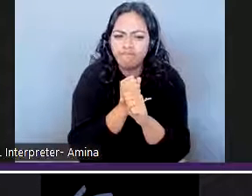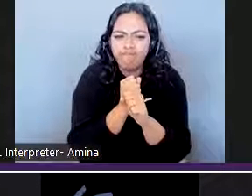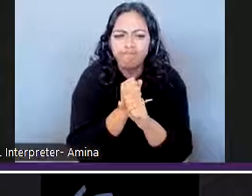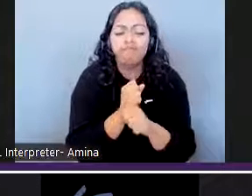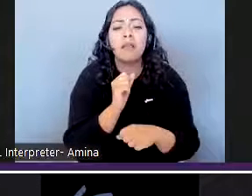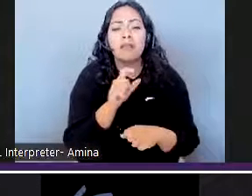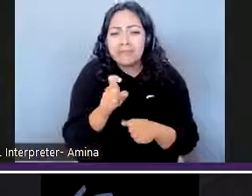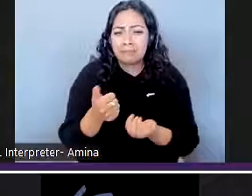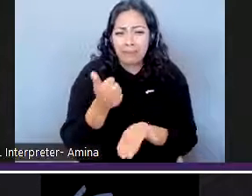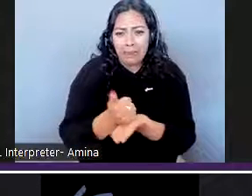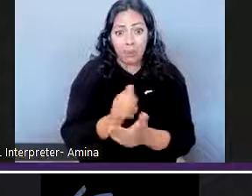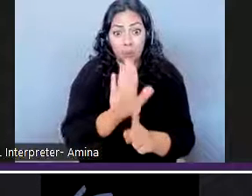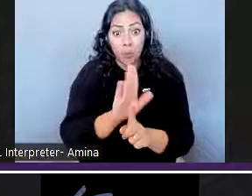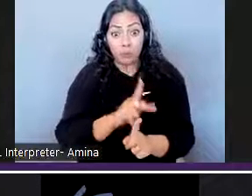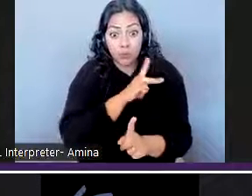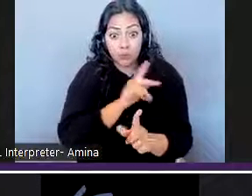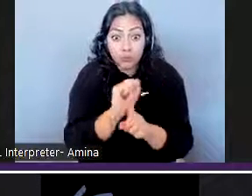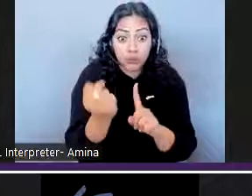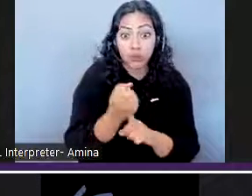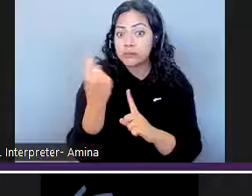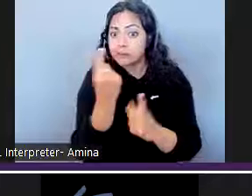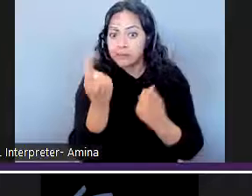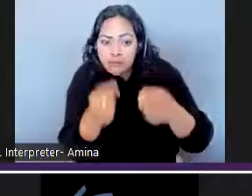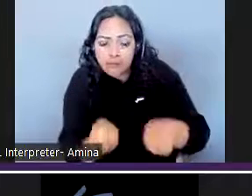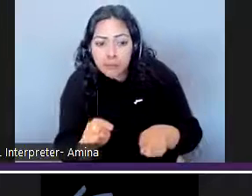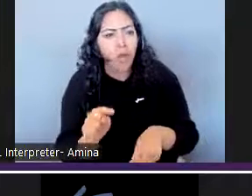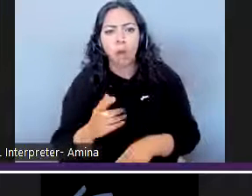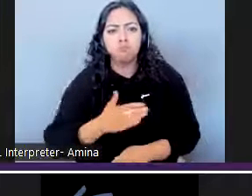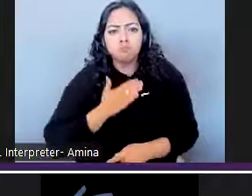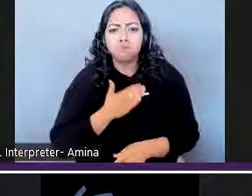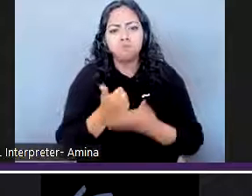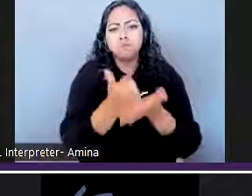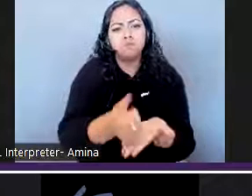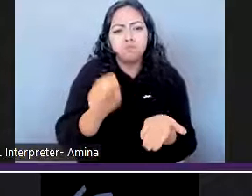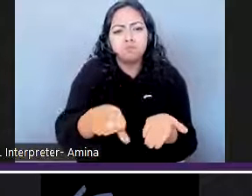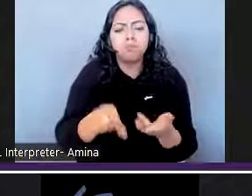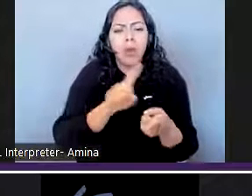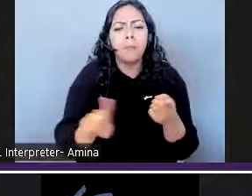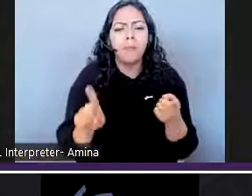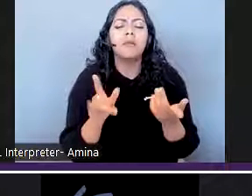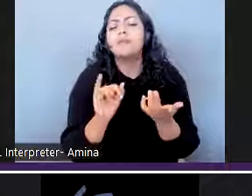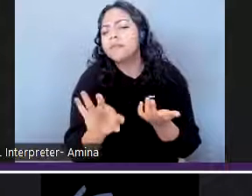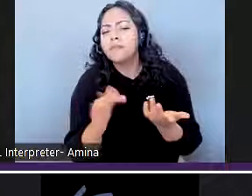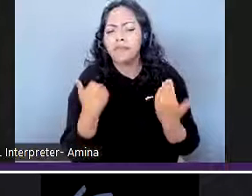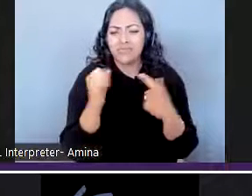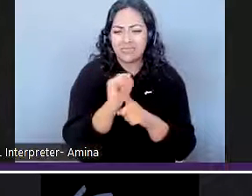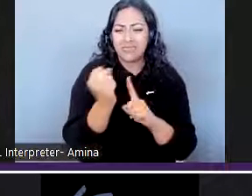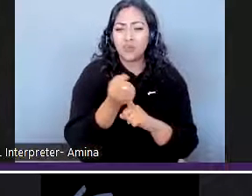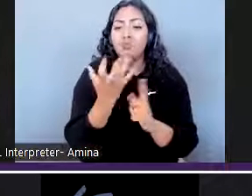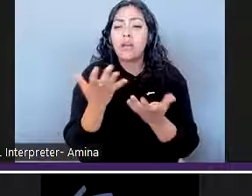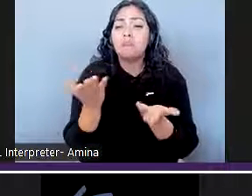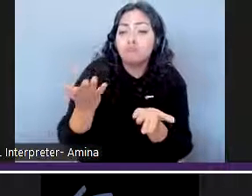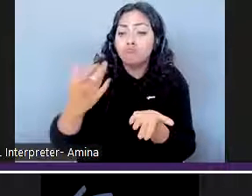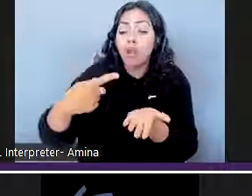further assistance with, we would be more than happy to help you with that. So just if you have a situation you want some general